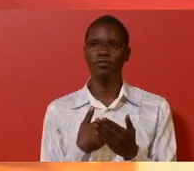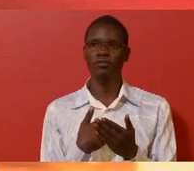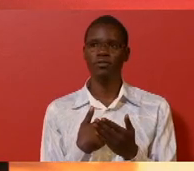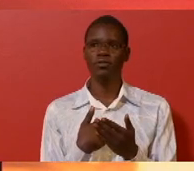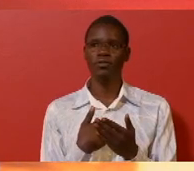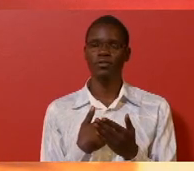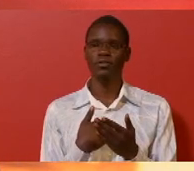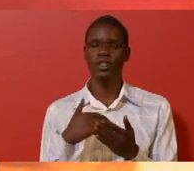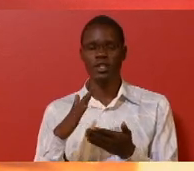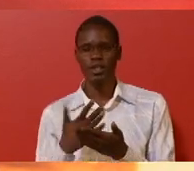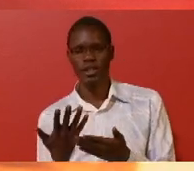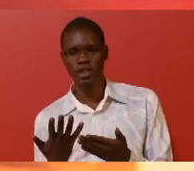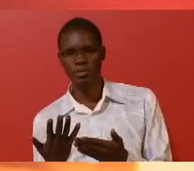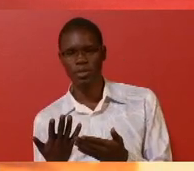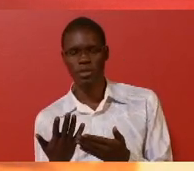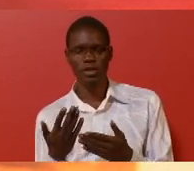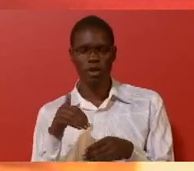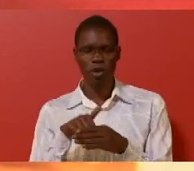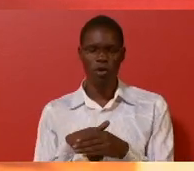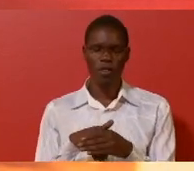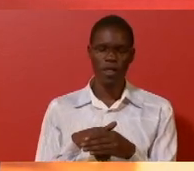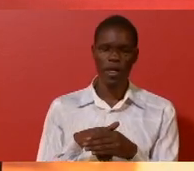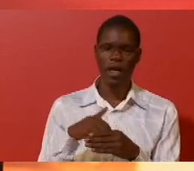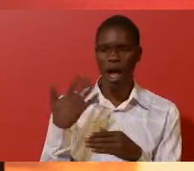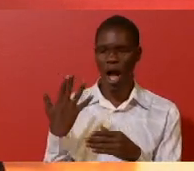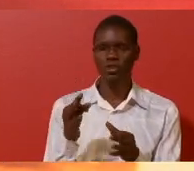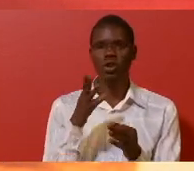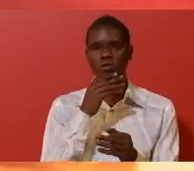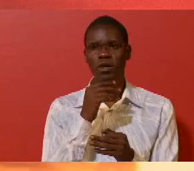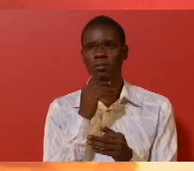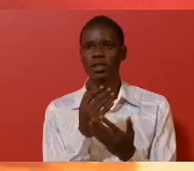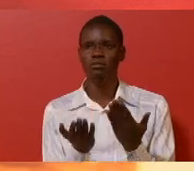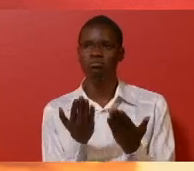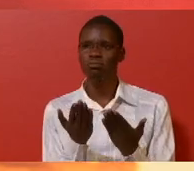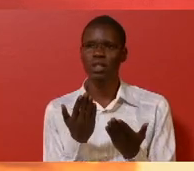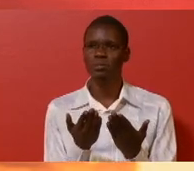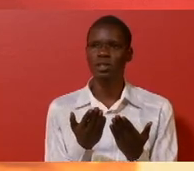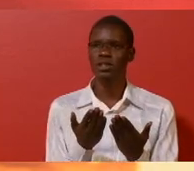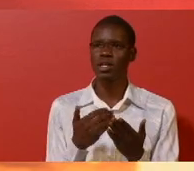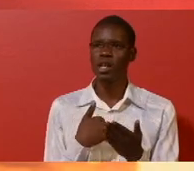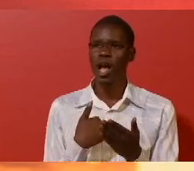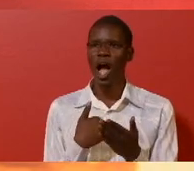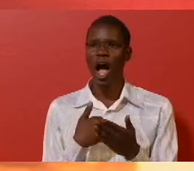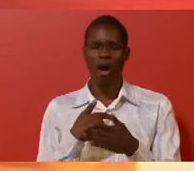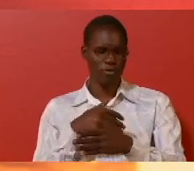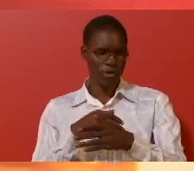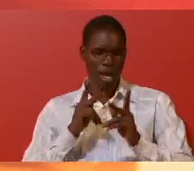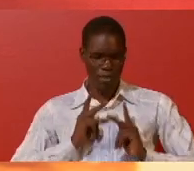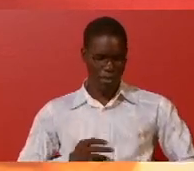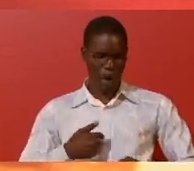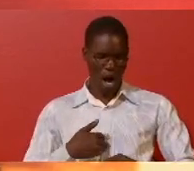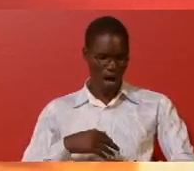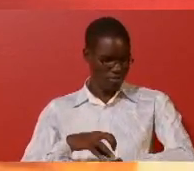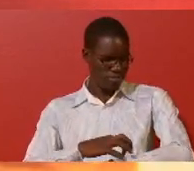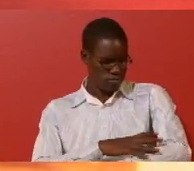on the arms, on the hairy arms of a man. I don't know if any of you are hairy. Some people are hairy, other people are not so